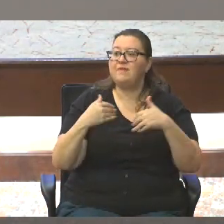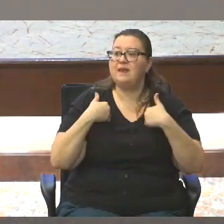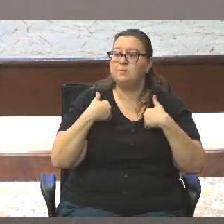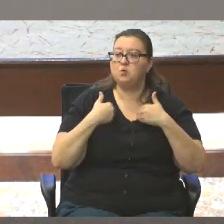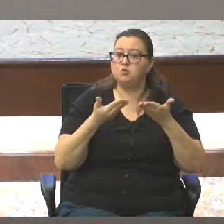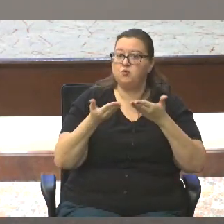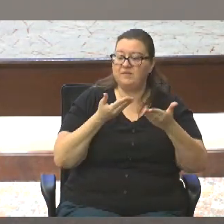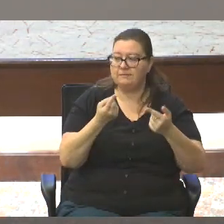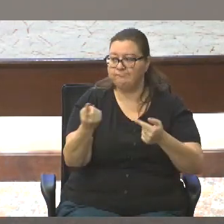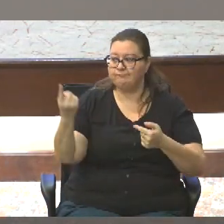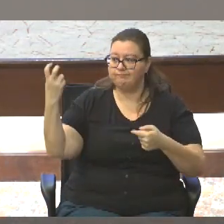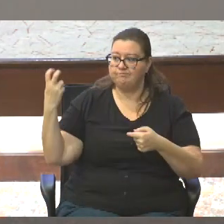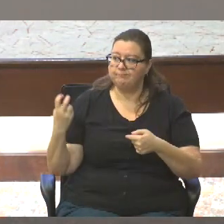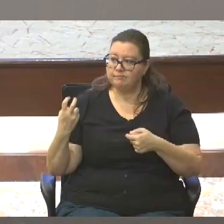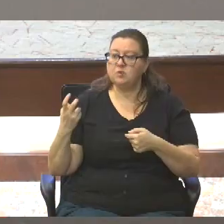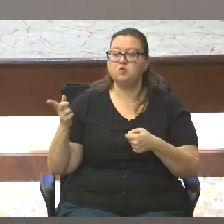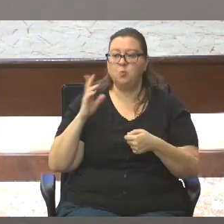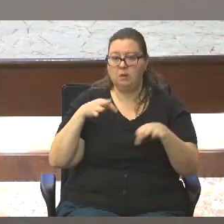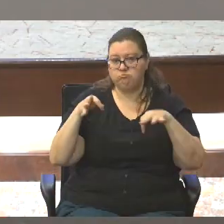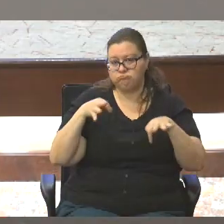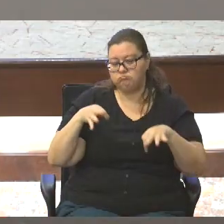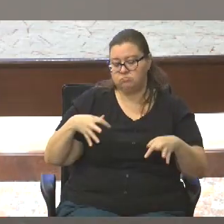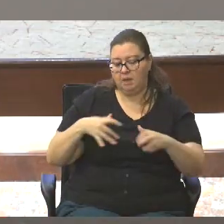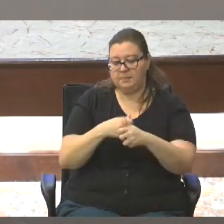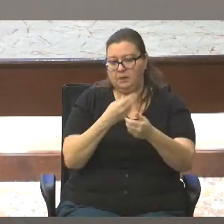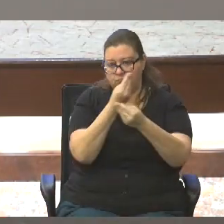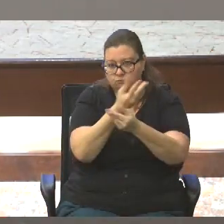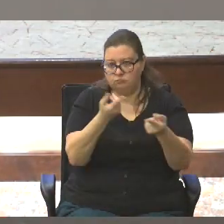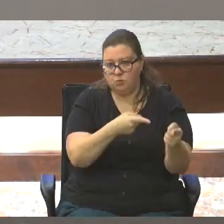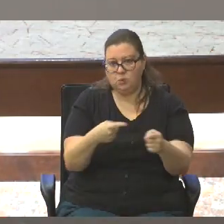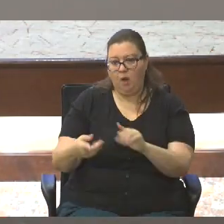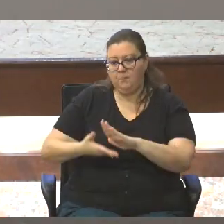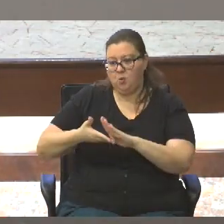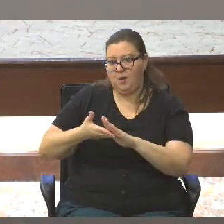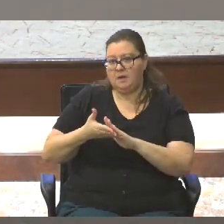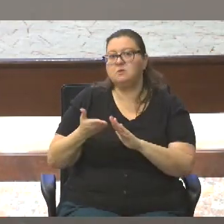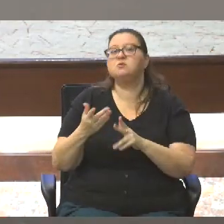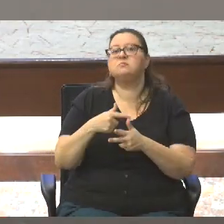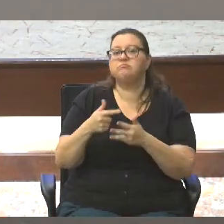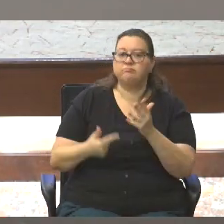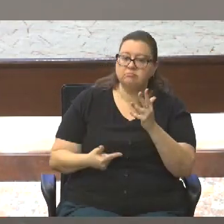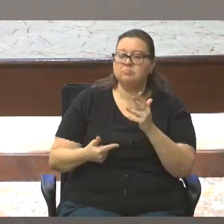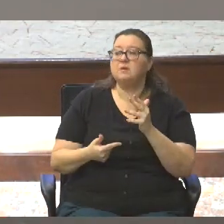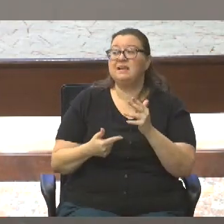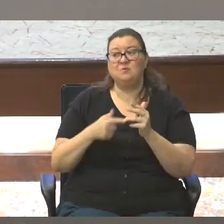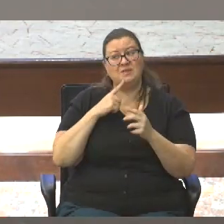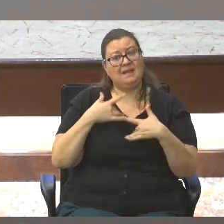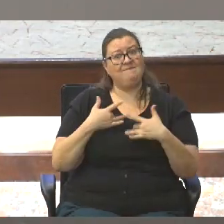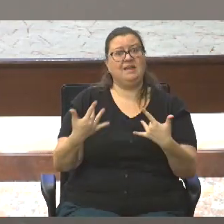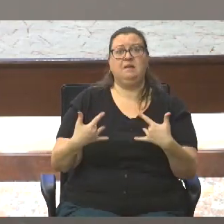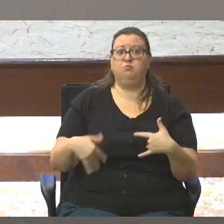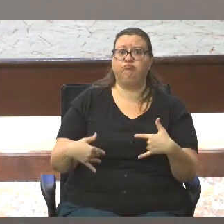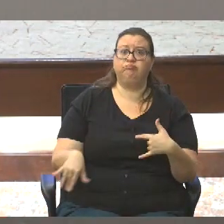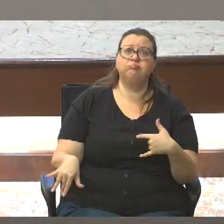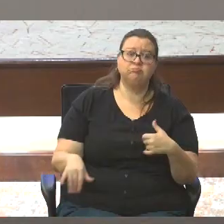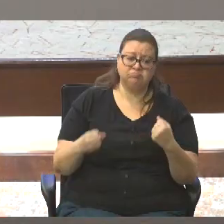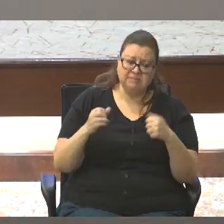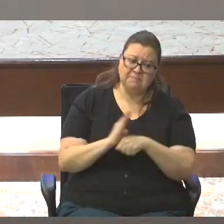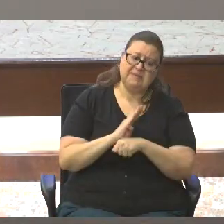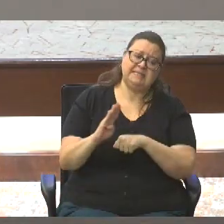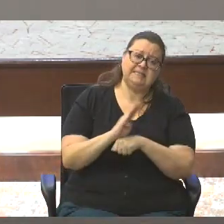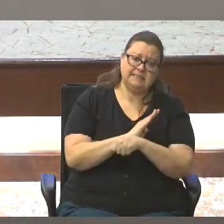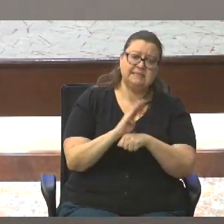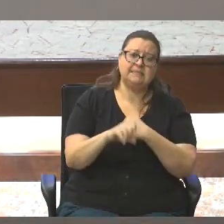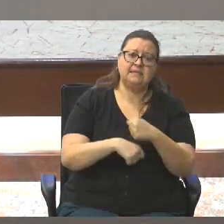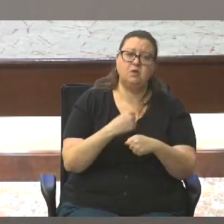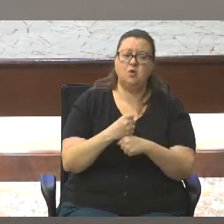the table, and she's going to update you on all the operations at Pet Circle. It's been an eventful year at that facility. Council,